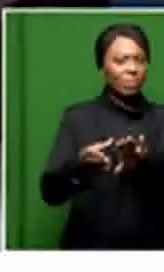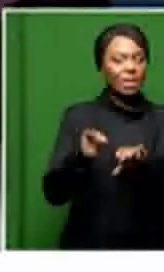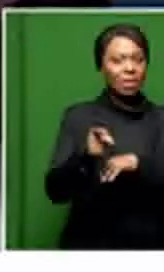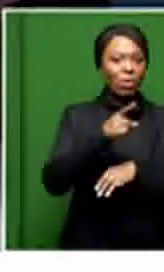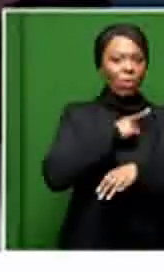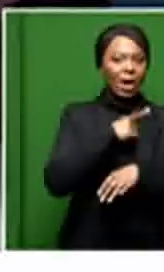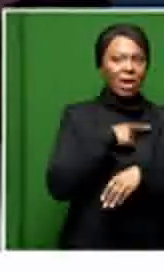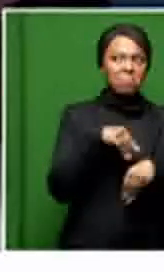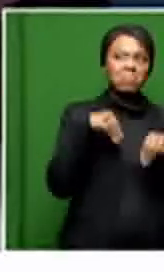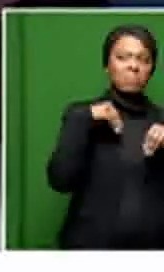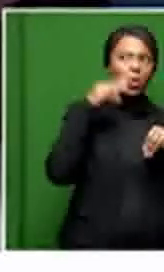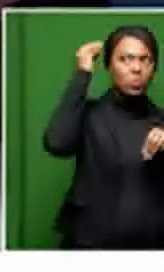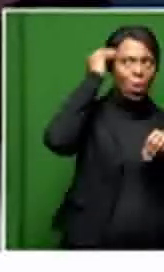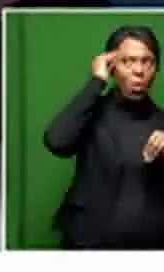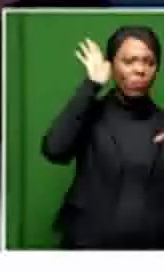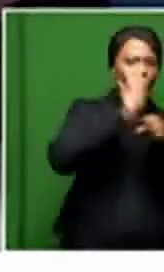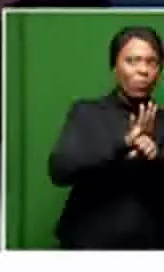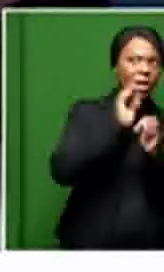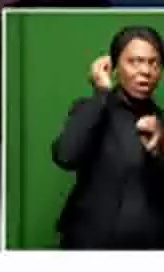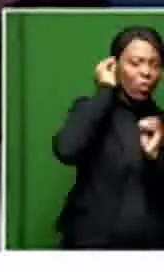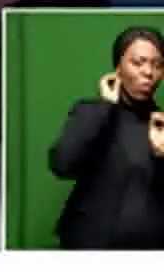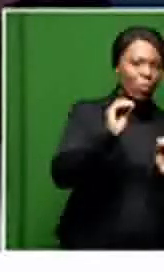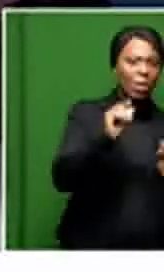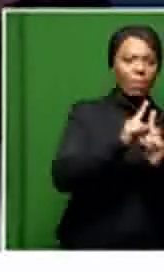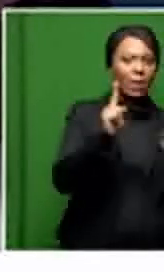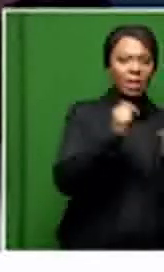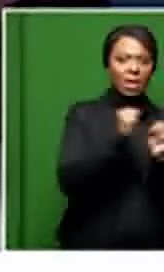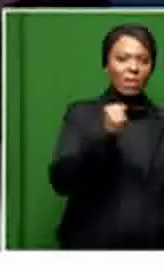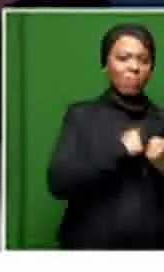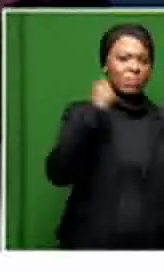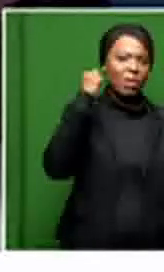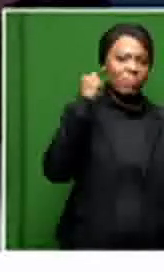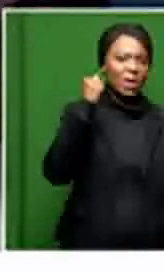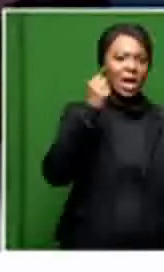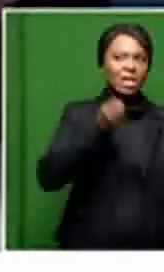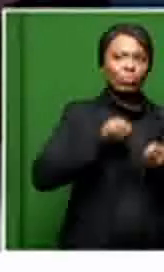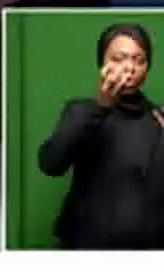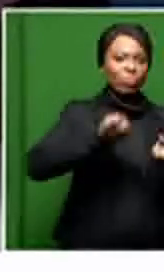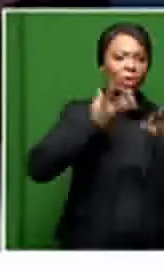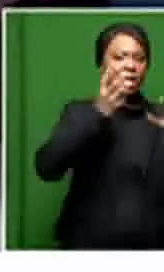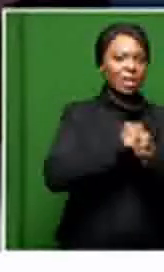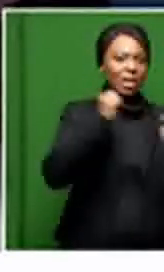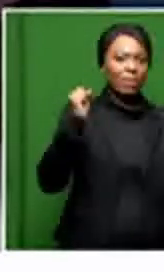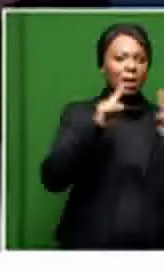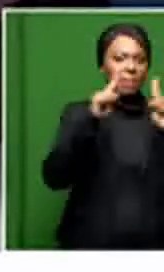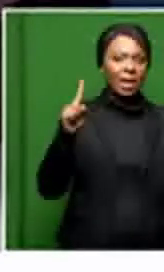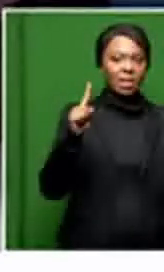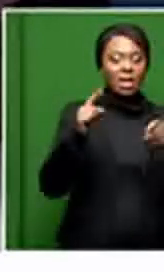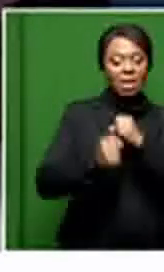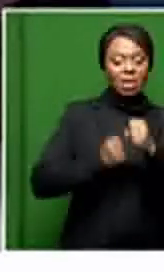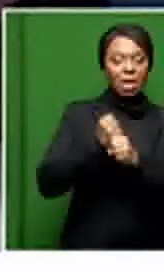this history. And this history needs to be told. And so it began a collaboration over 14 years.